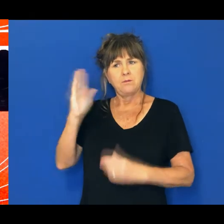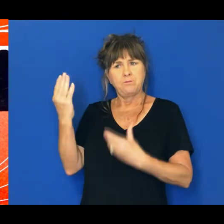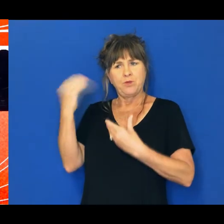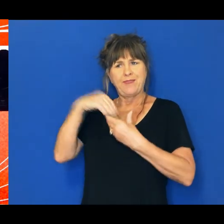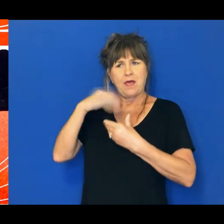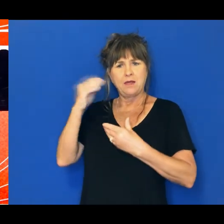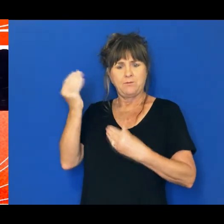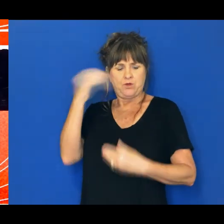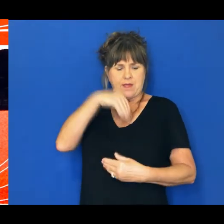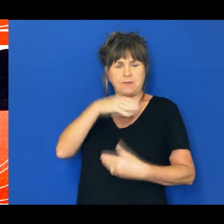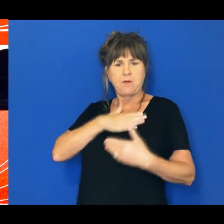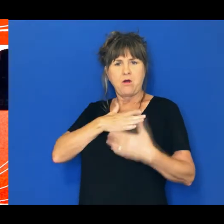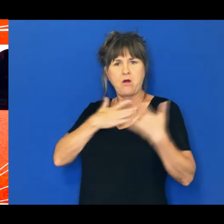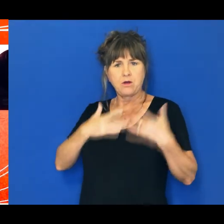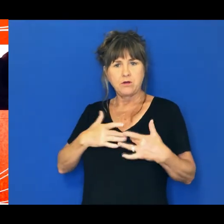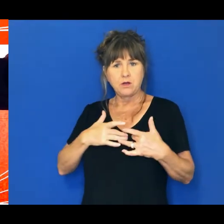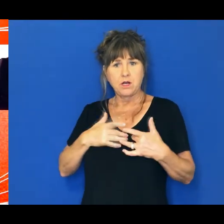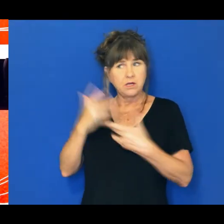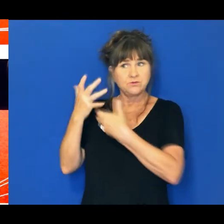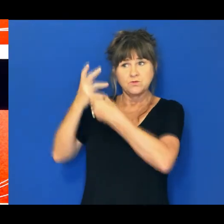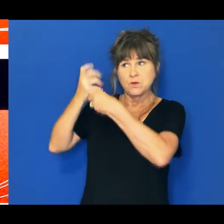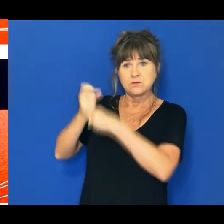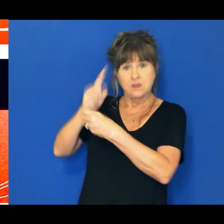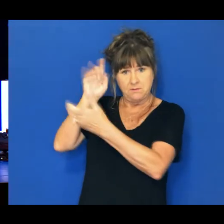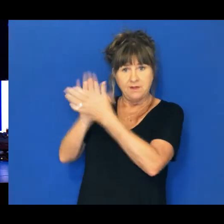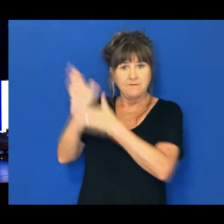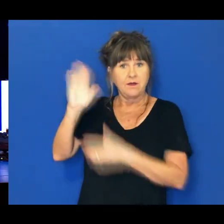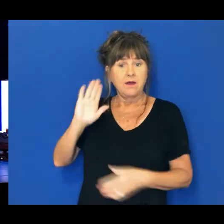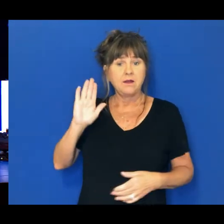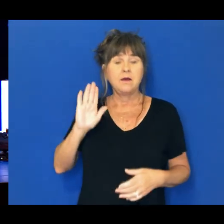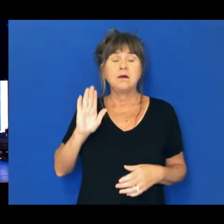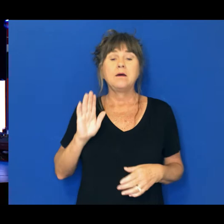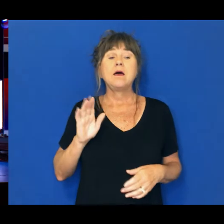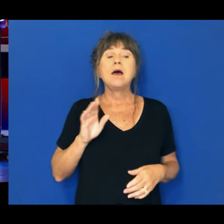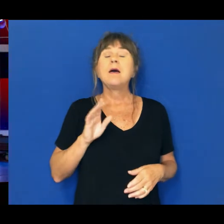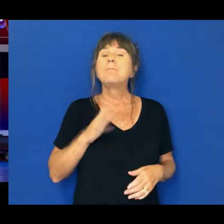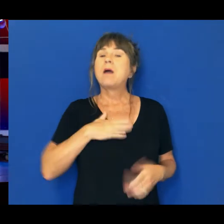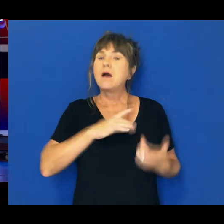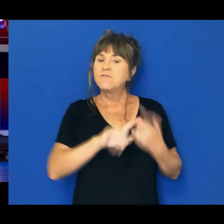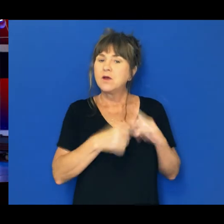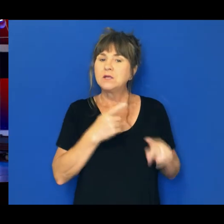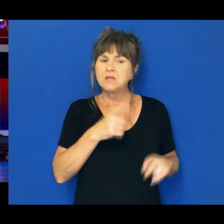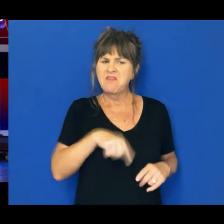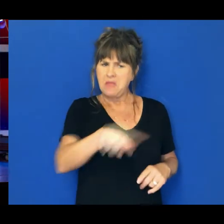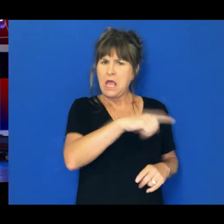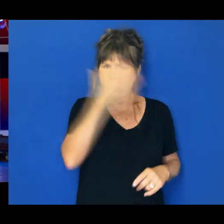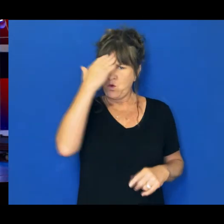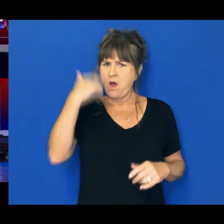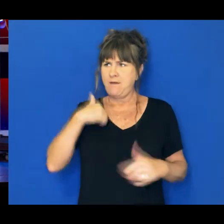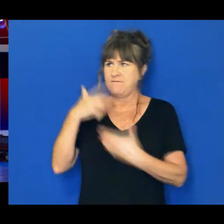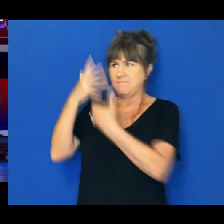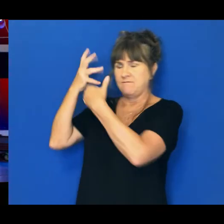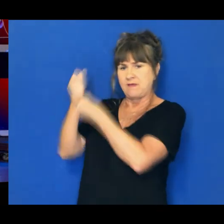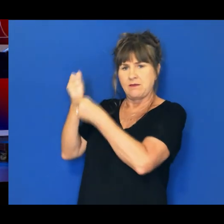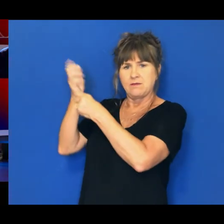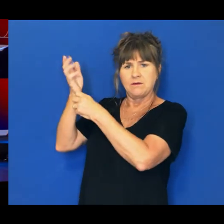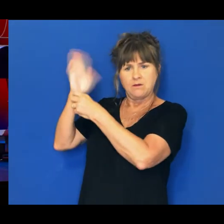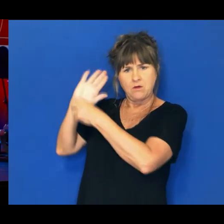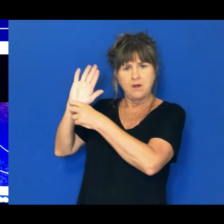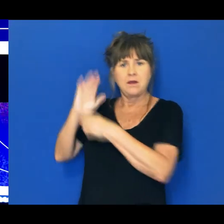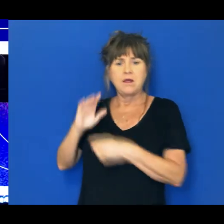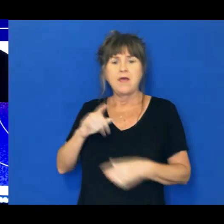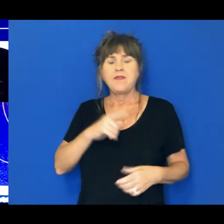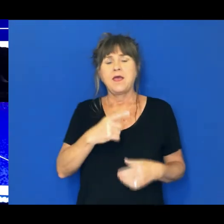person of faith, I prayed about it and believed God for it. And as a friend of mine, they knew I was a person of faith. And they gave me a hard